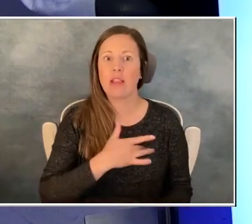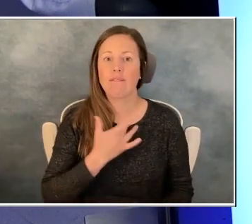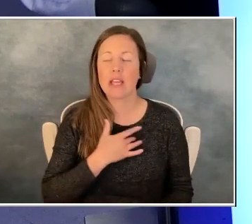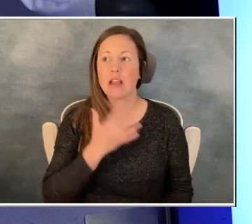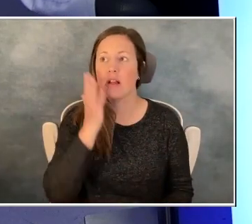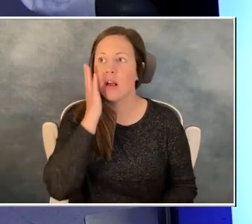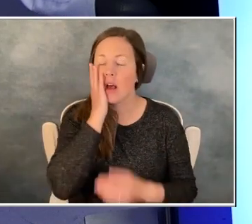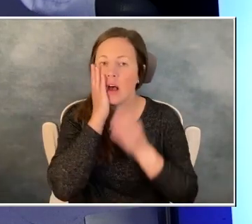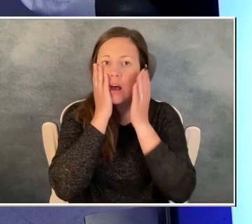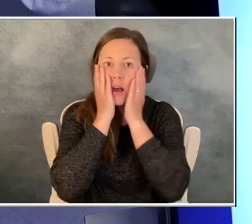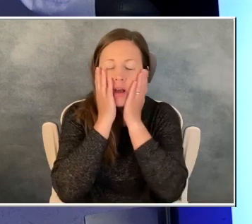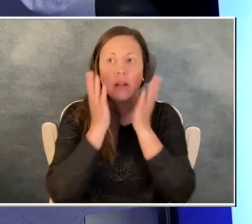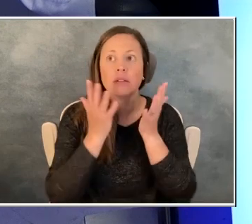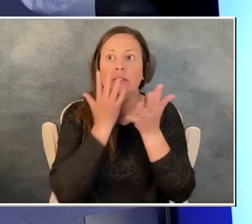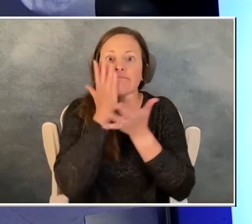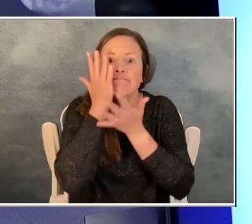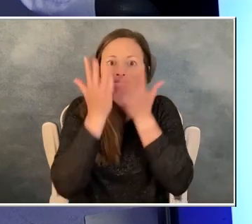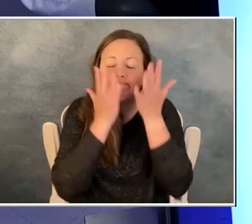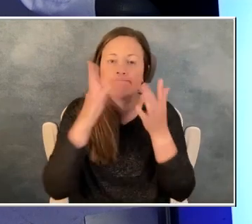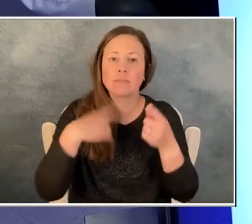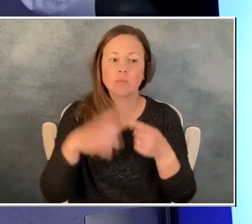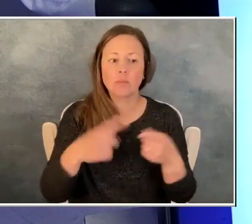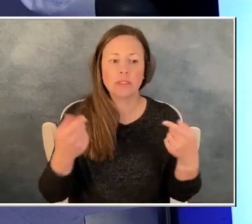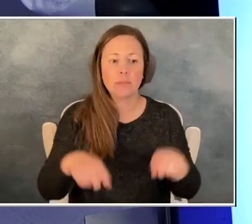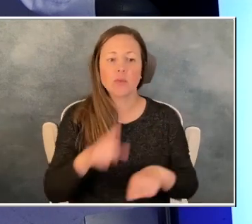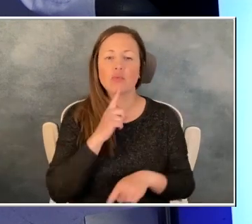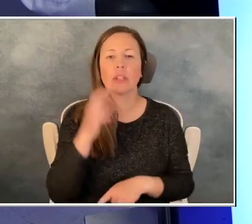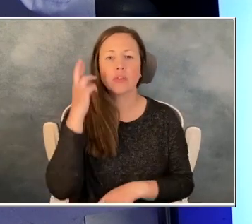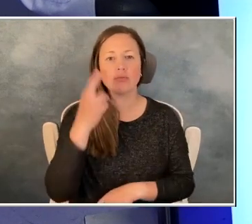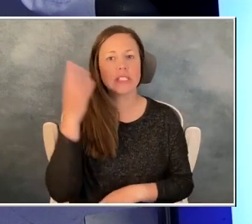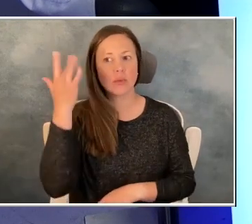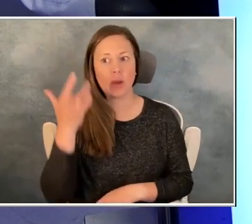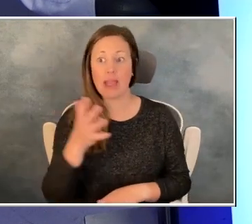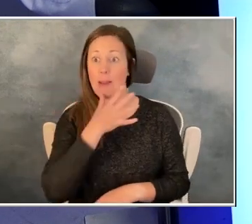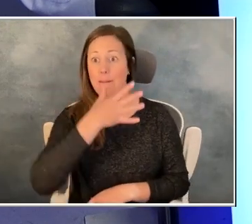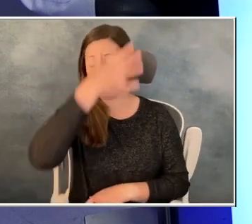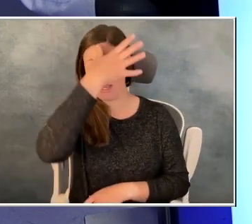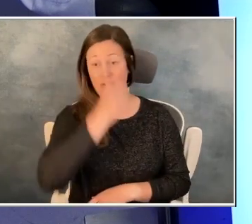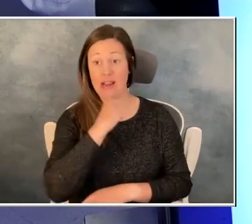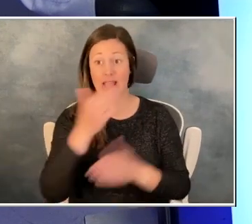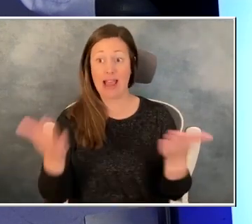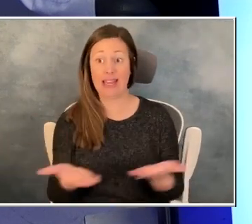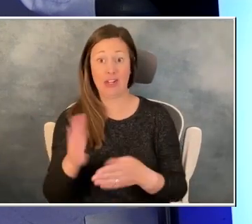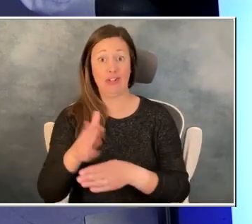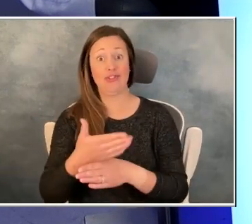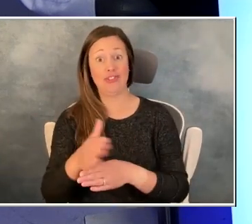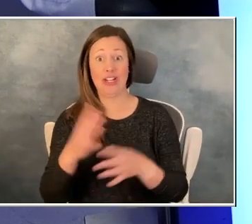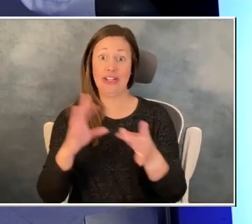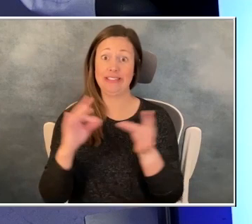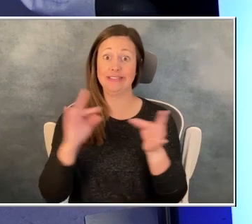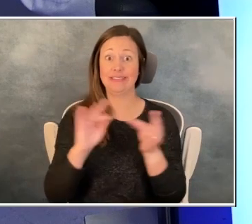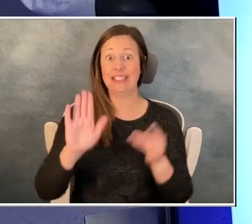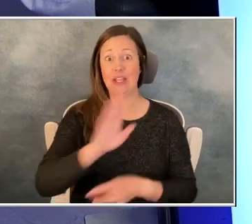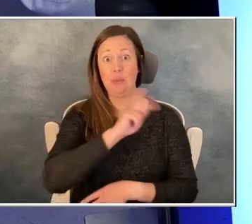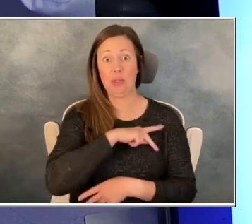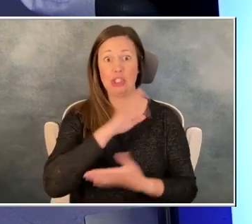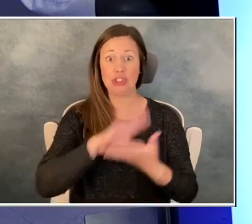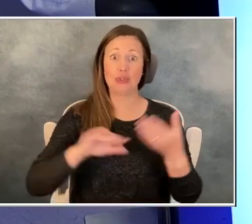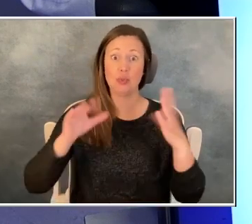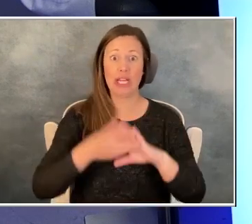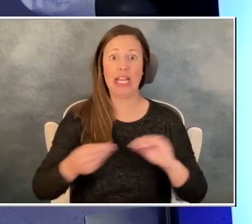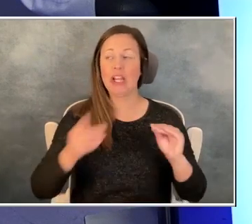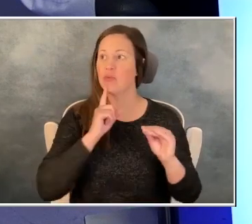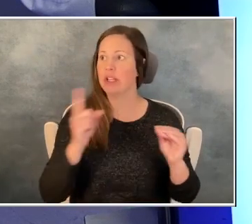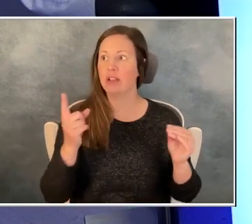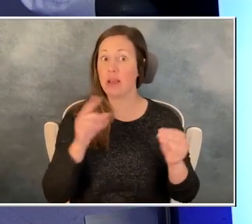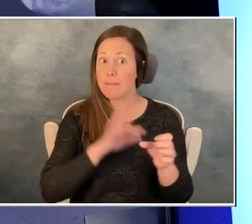happens, and there's a reason why we don't have a parent out here sharing their personal story, or a grandma or an aunt or an uncle. There are plenty of them